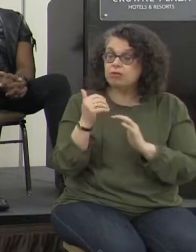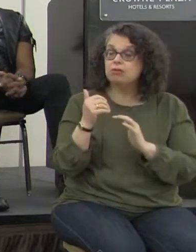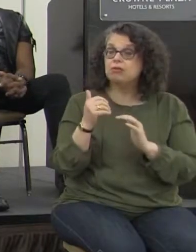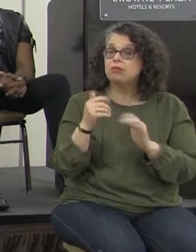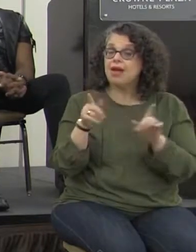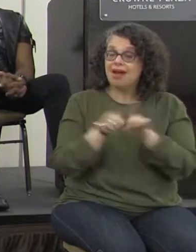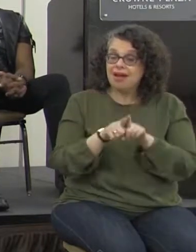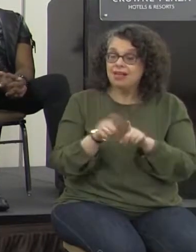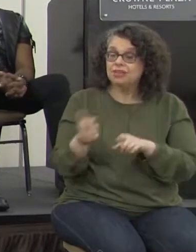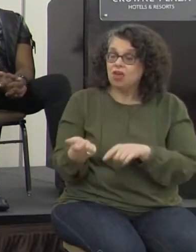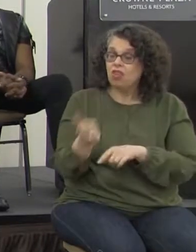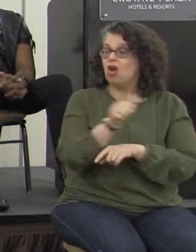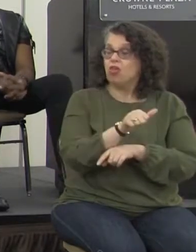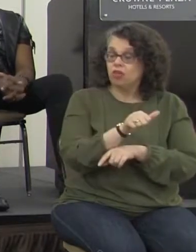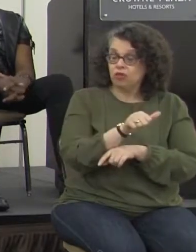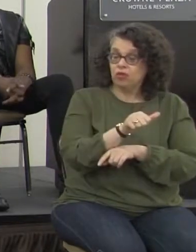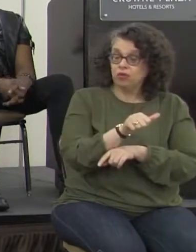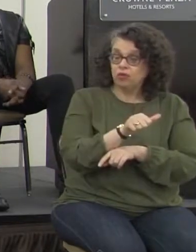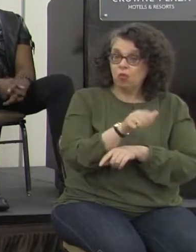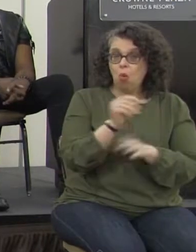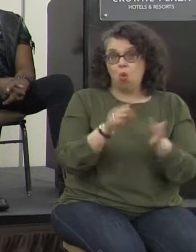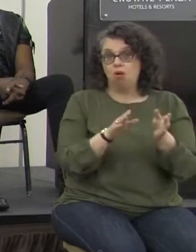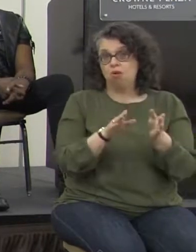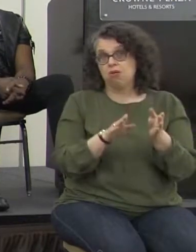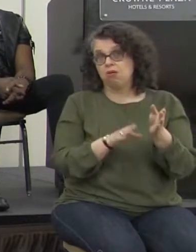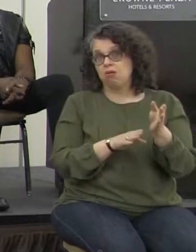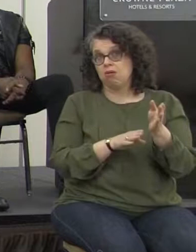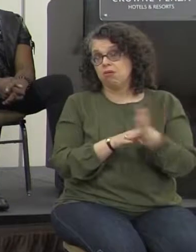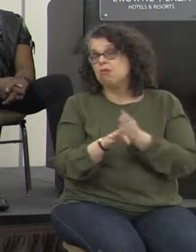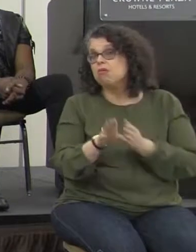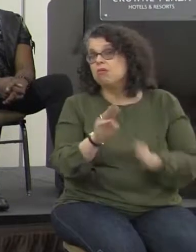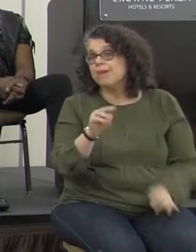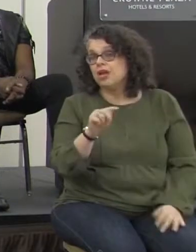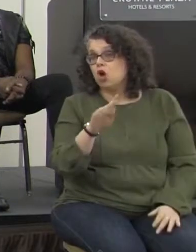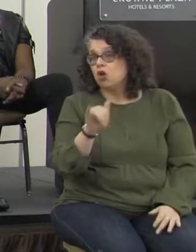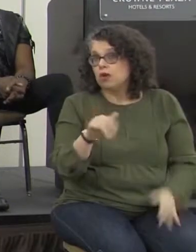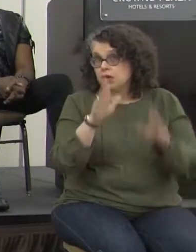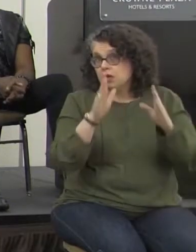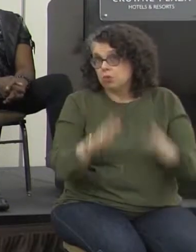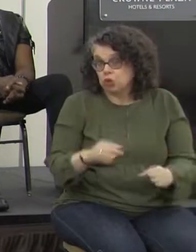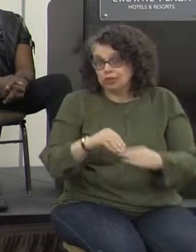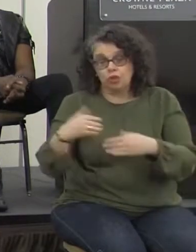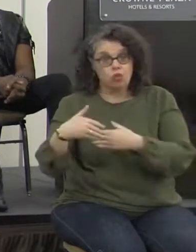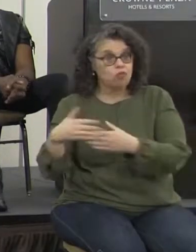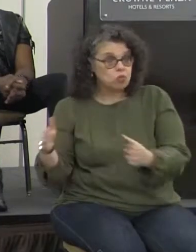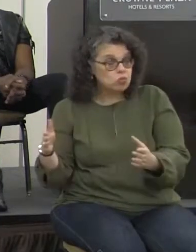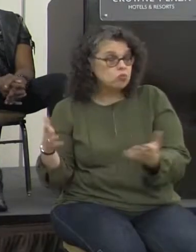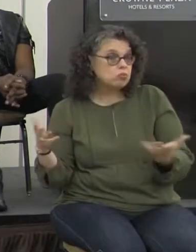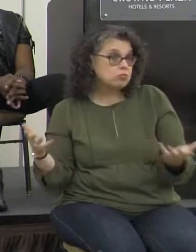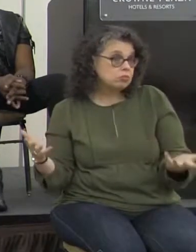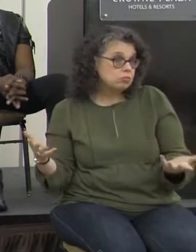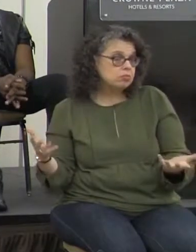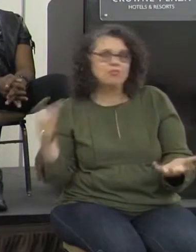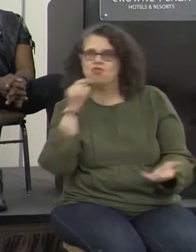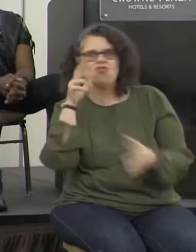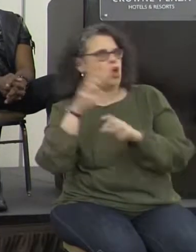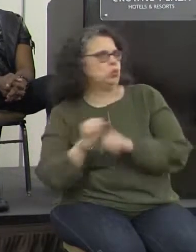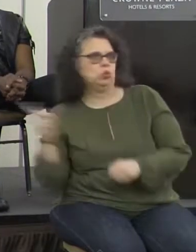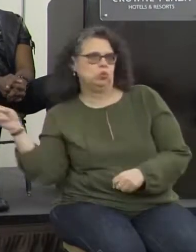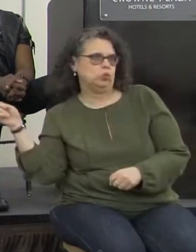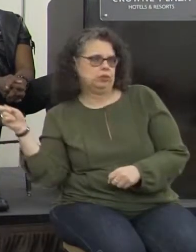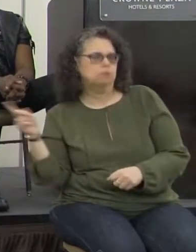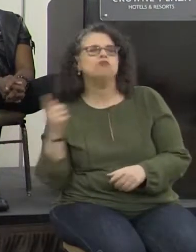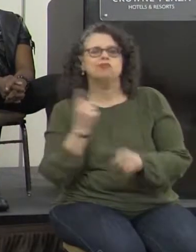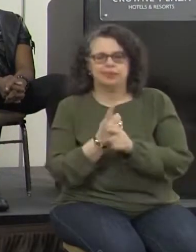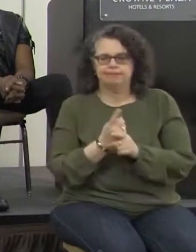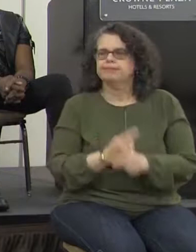other, or being the minority in the room? Because they're not used to it. Because they're not used to